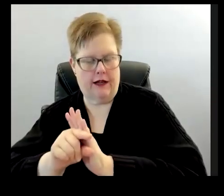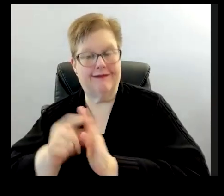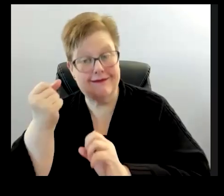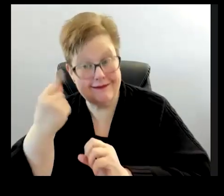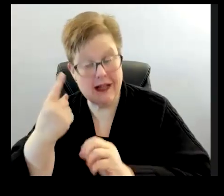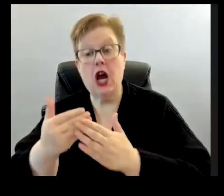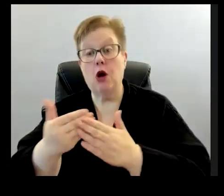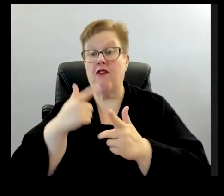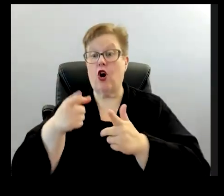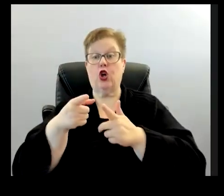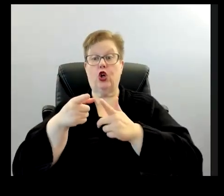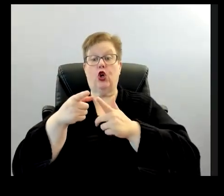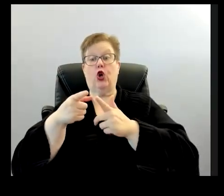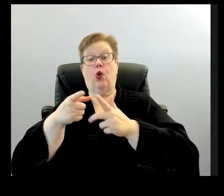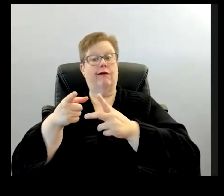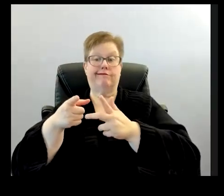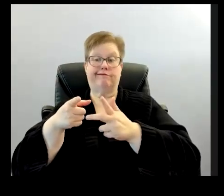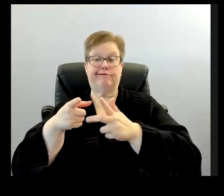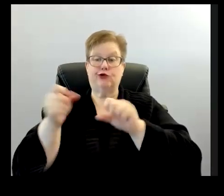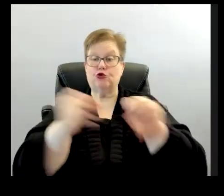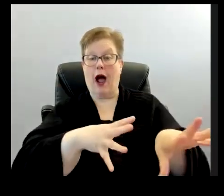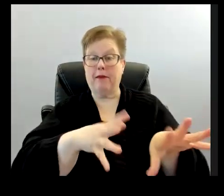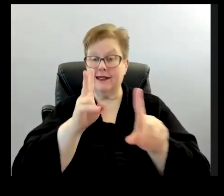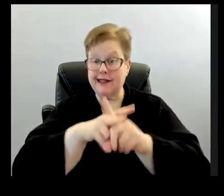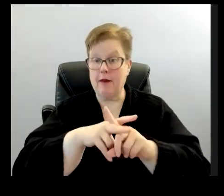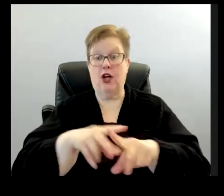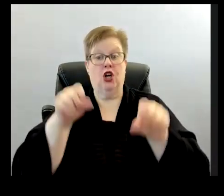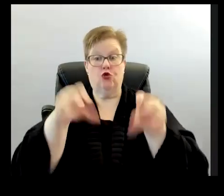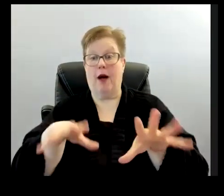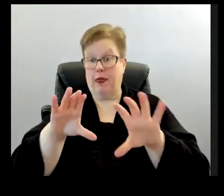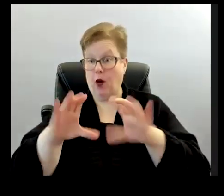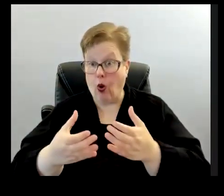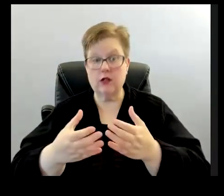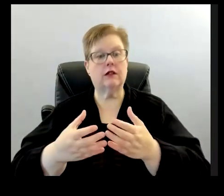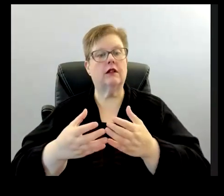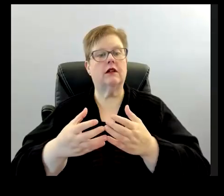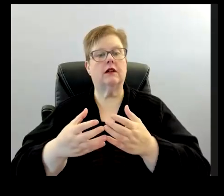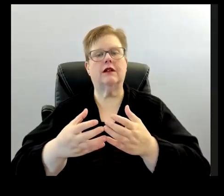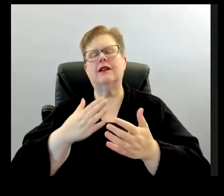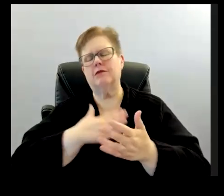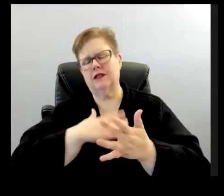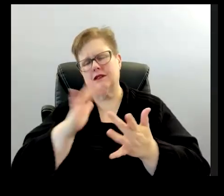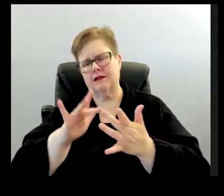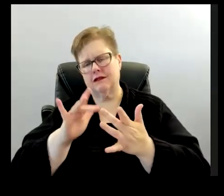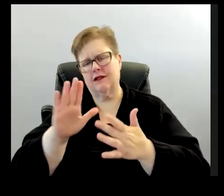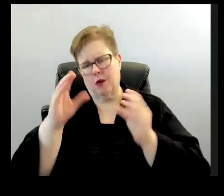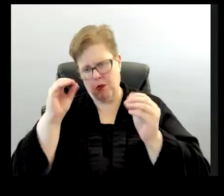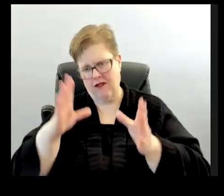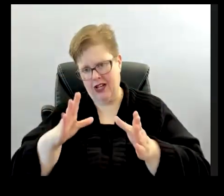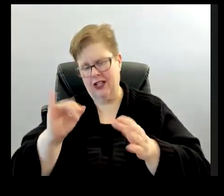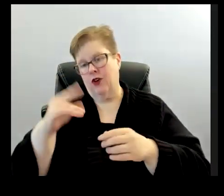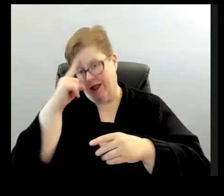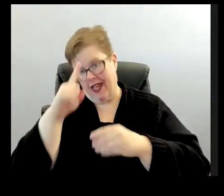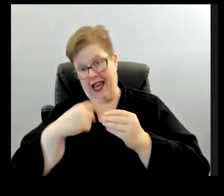However, before you ghost an assignment or your course, number 3, contact your professor at minimum. And if you're thinking